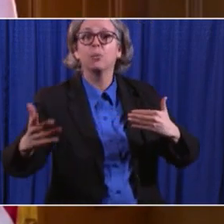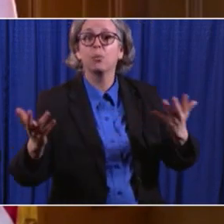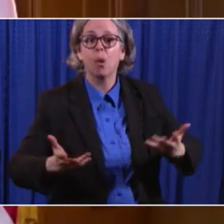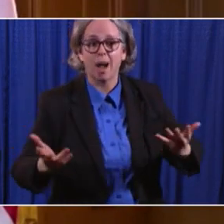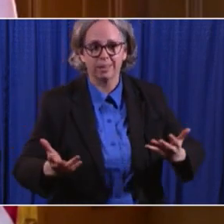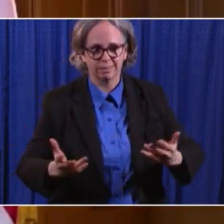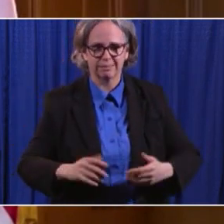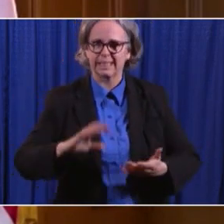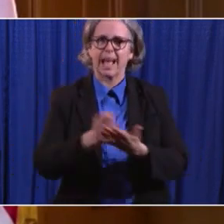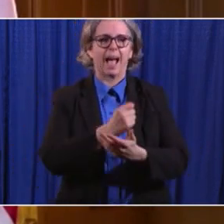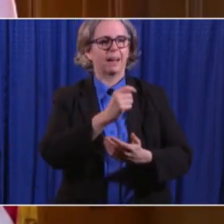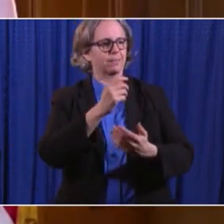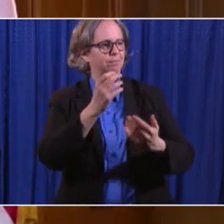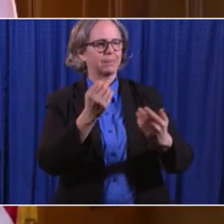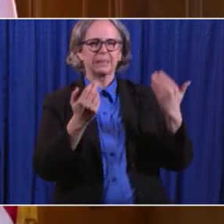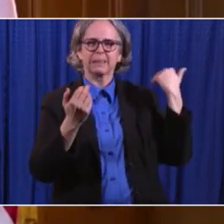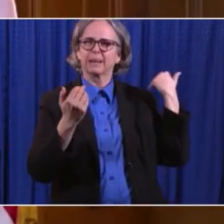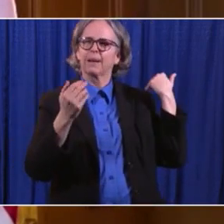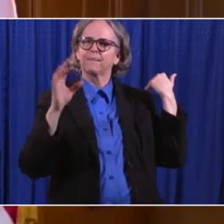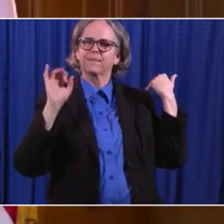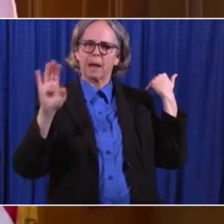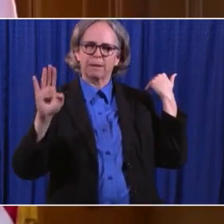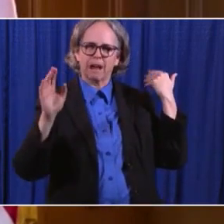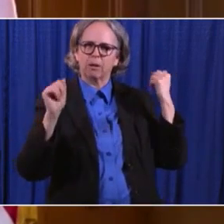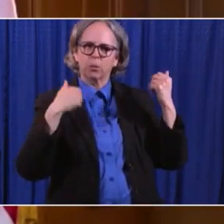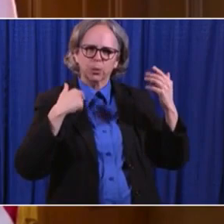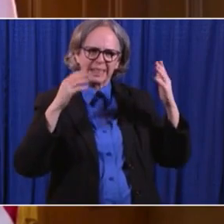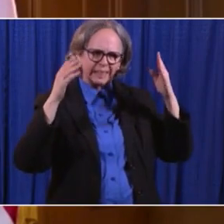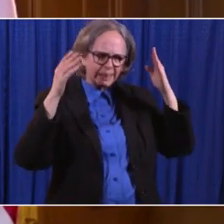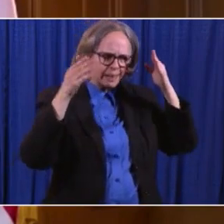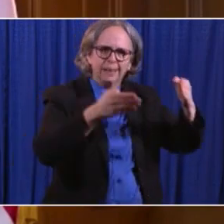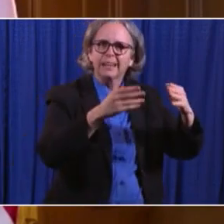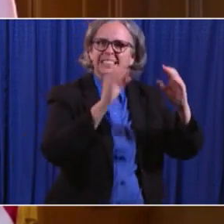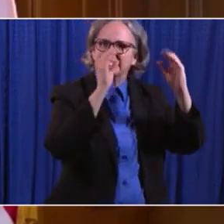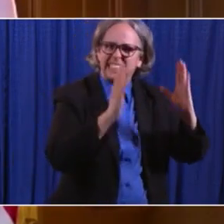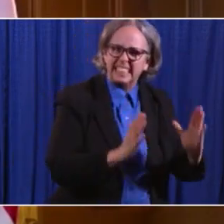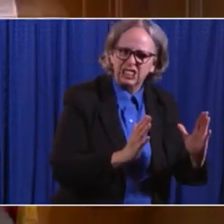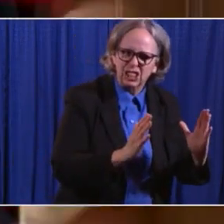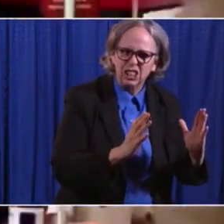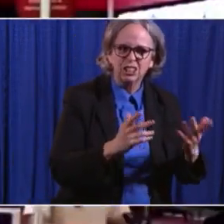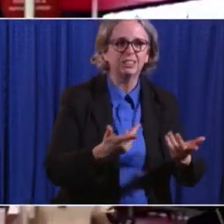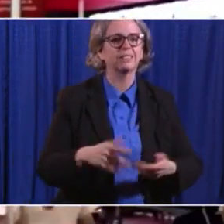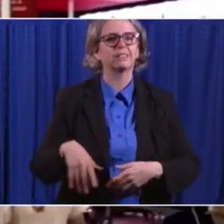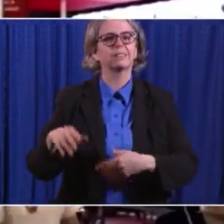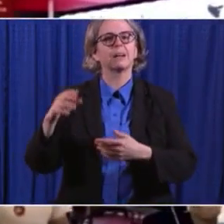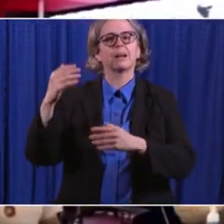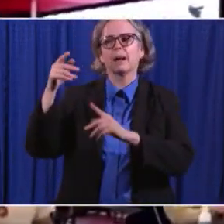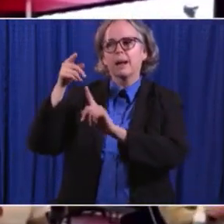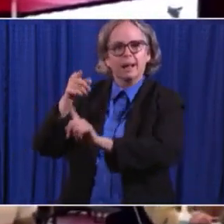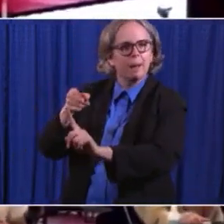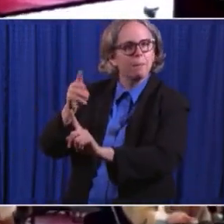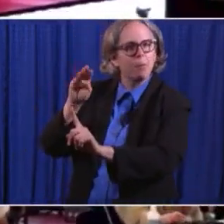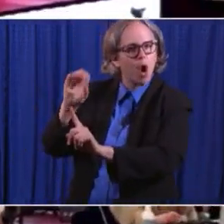the month of February. So Fran and I were at Ohio State at the Schottenstein Center